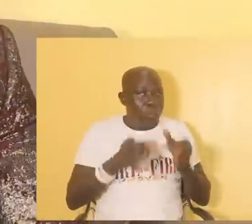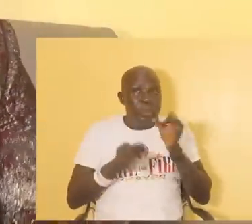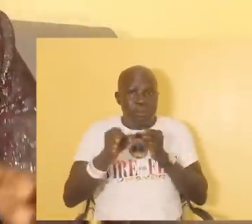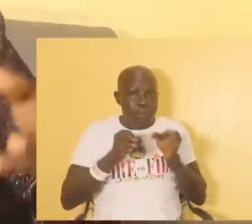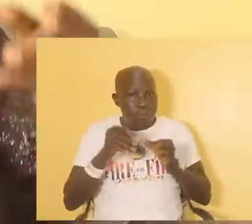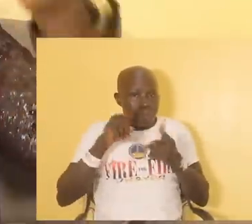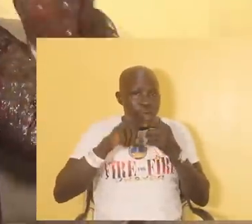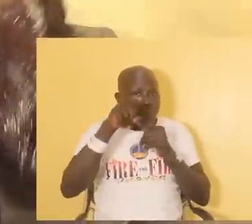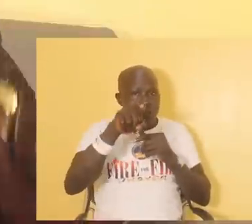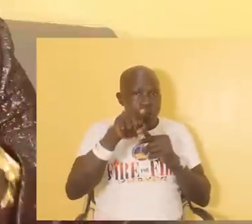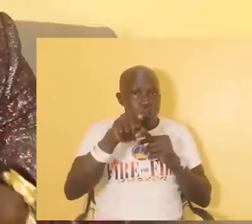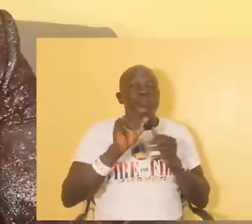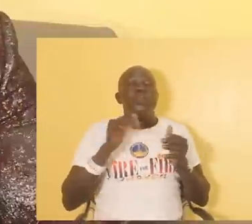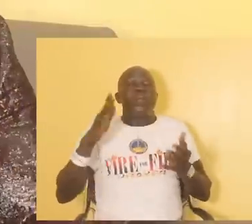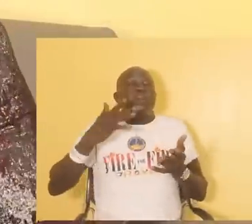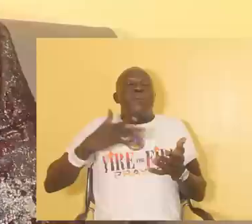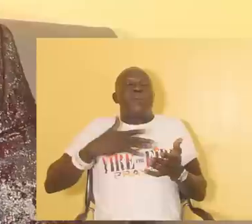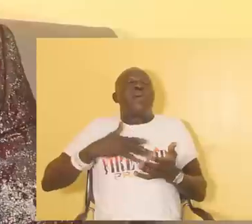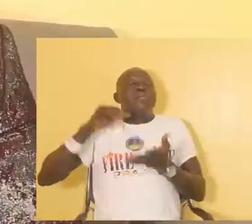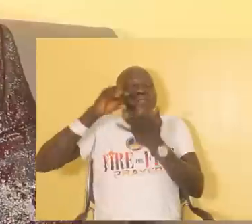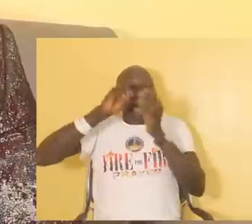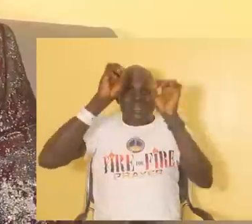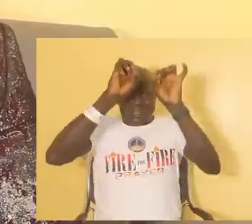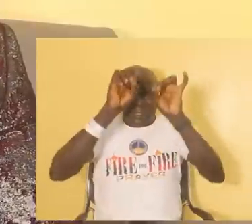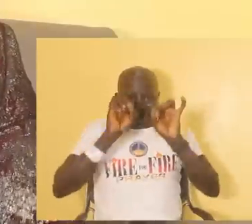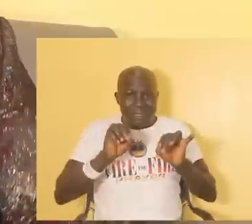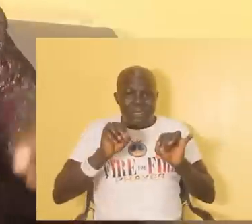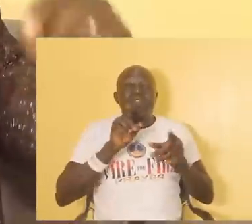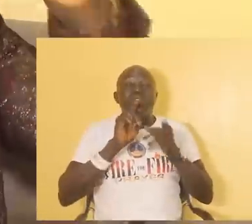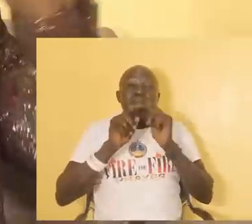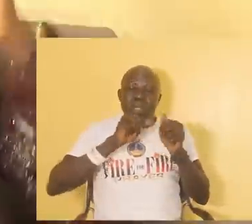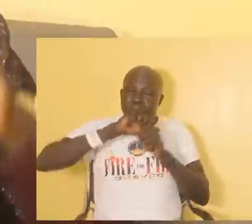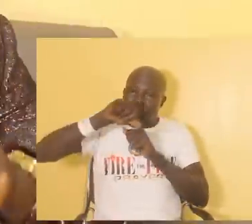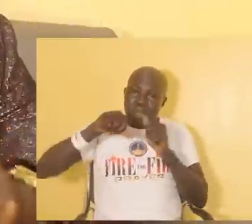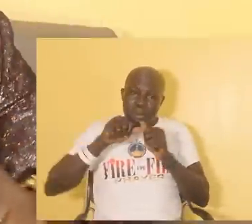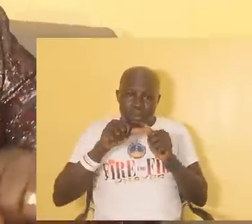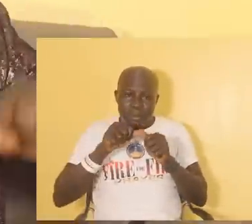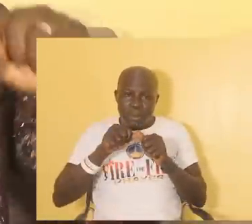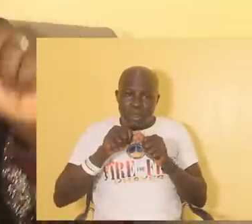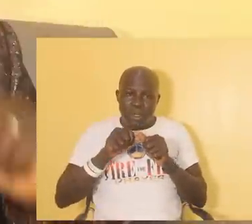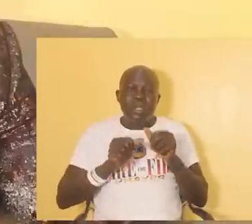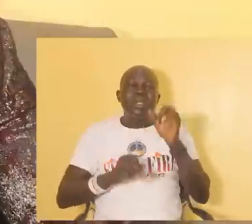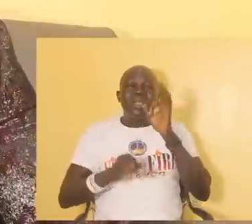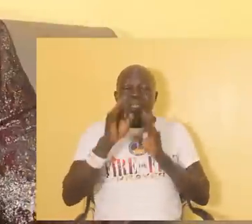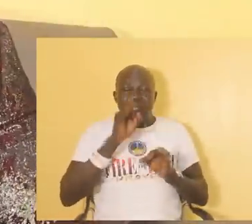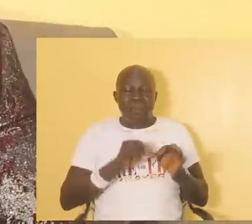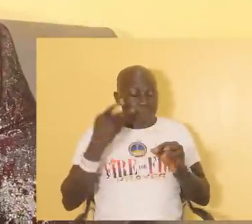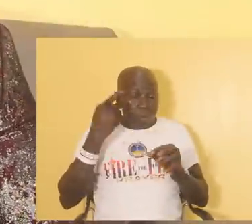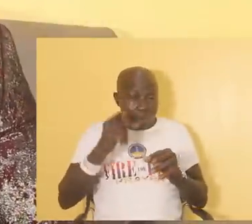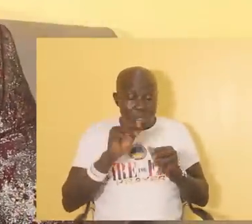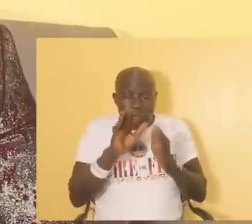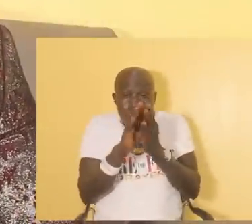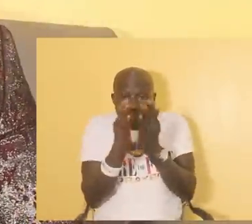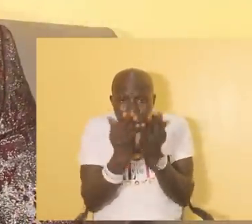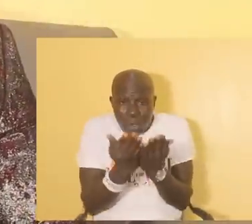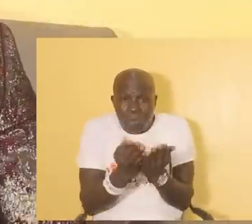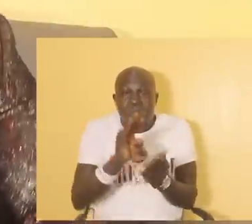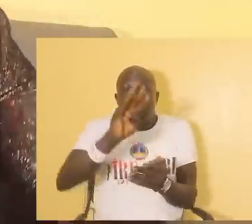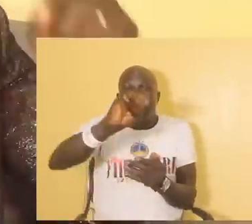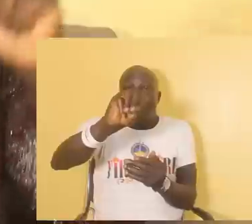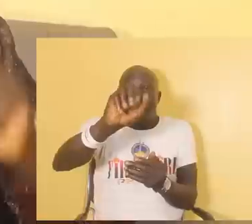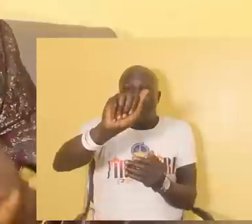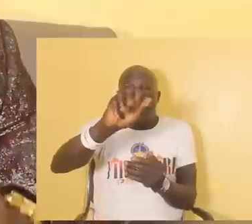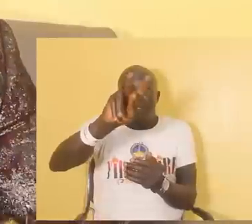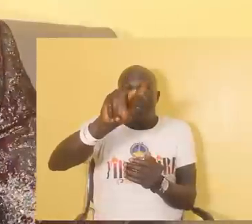fun. Let me explain it. Call me to show. My teaching that is talked about. No, about wo iwe Matthew yen. If you look at the book of Matthew,